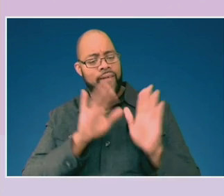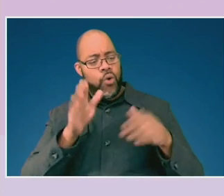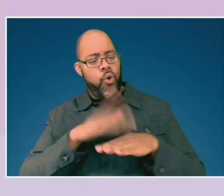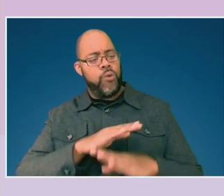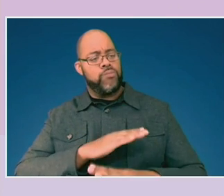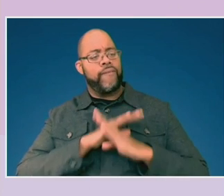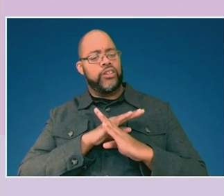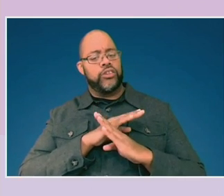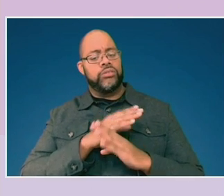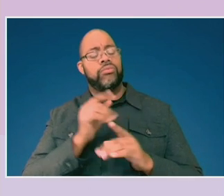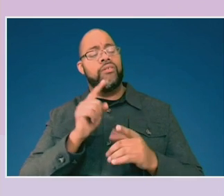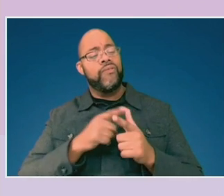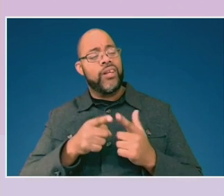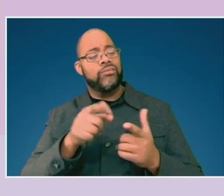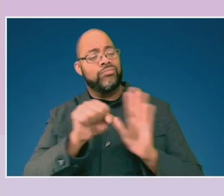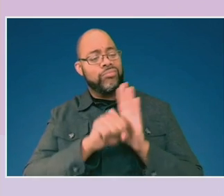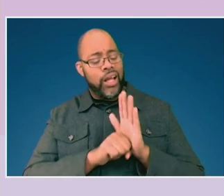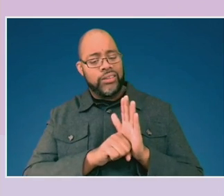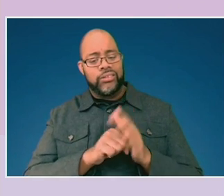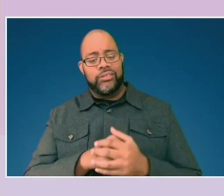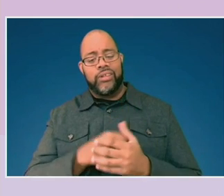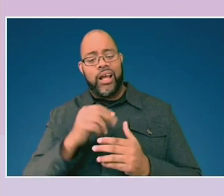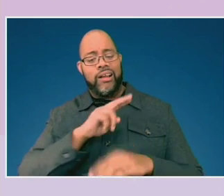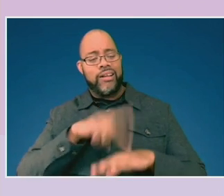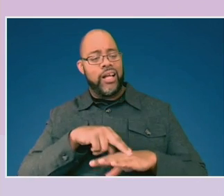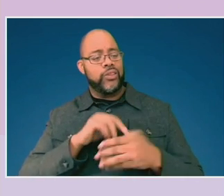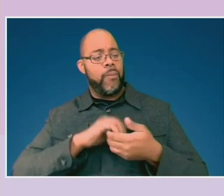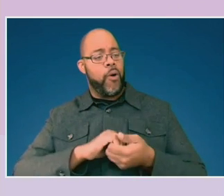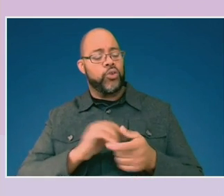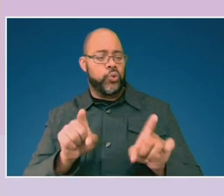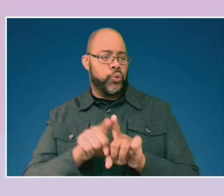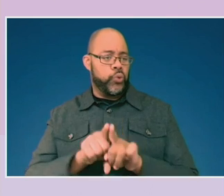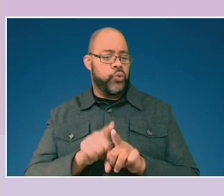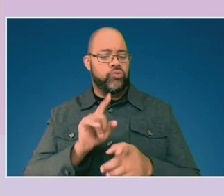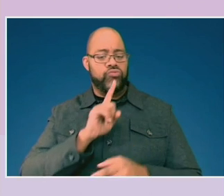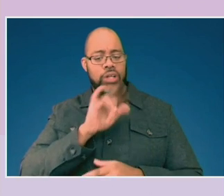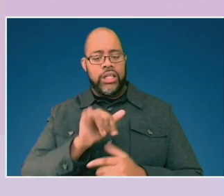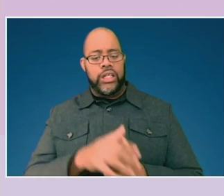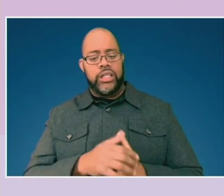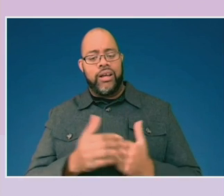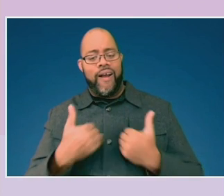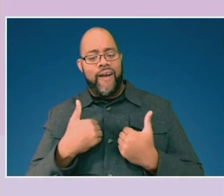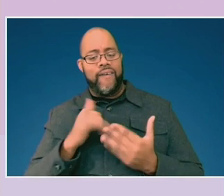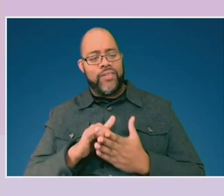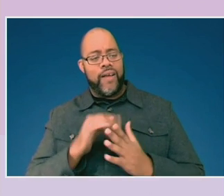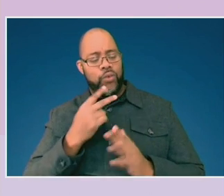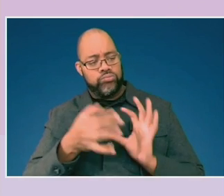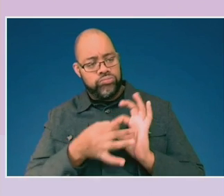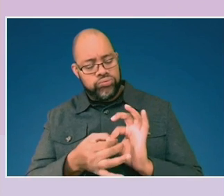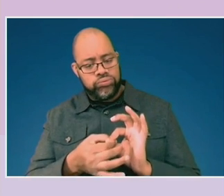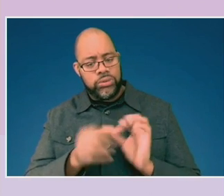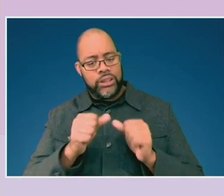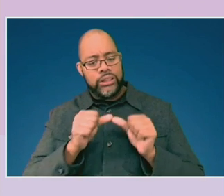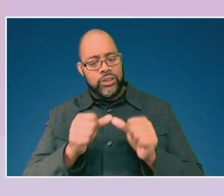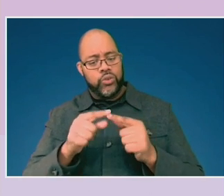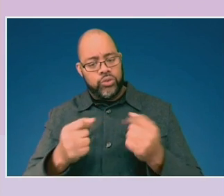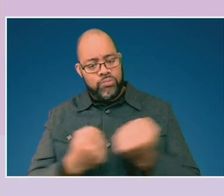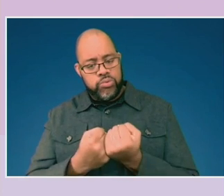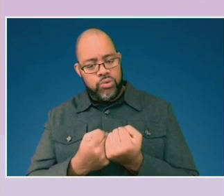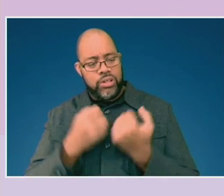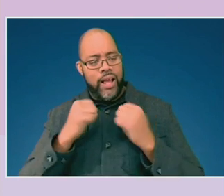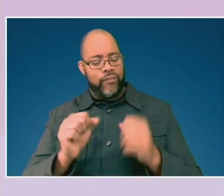then of course, your state and national partners as well that really have that voice to continue to support these